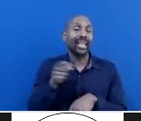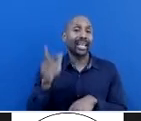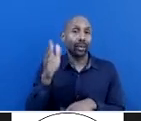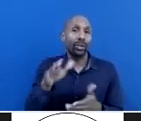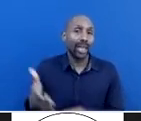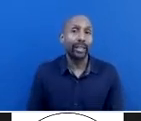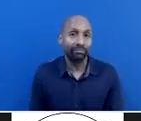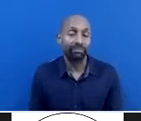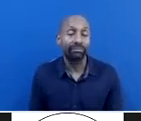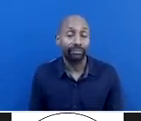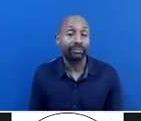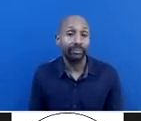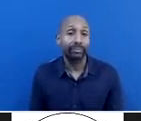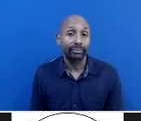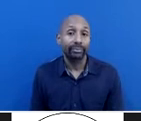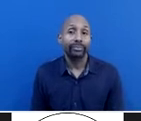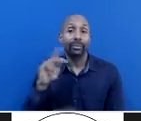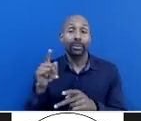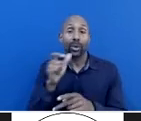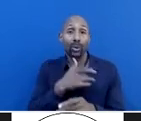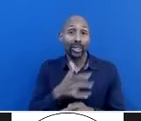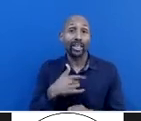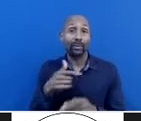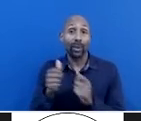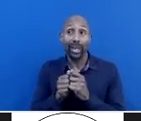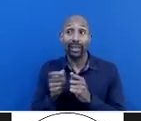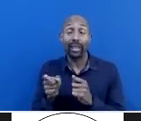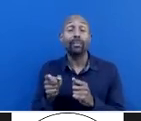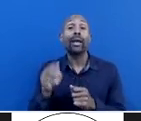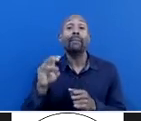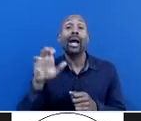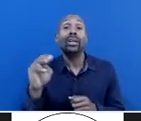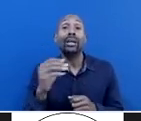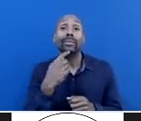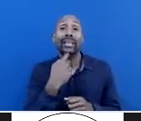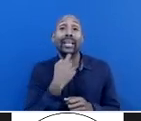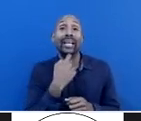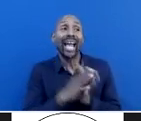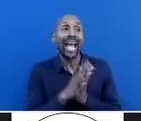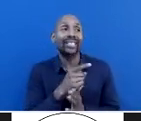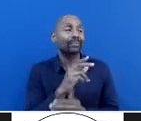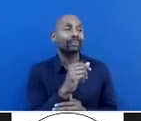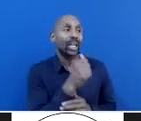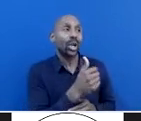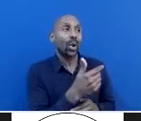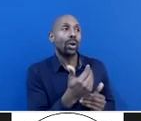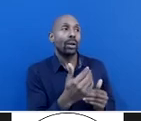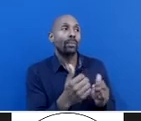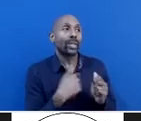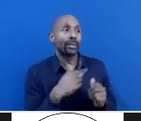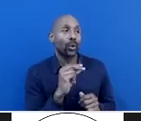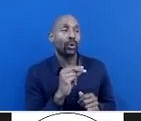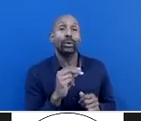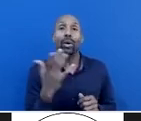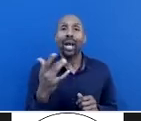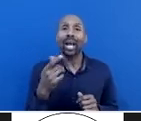People that were normally with him, he asked them not to be with him because he didn't want them to suffer the harm that he thought